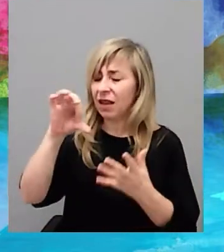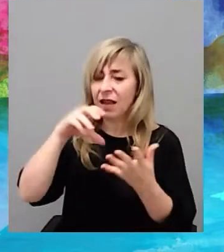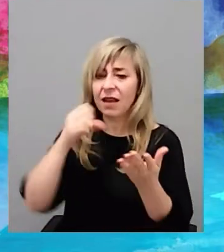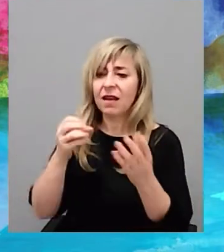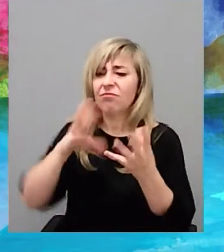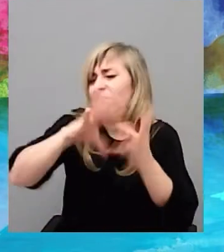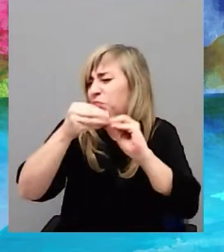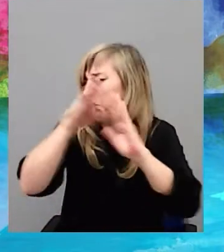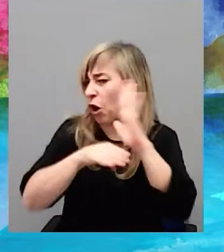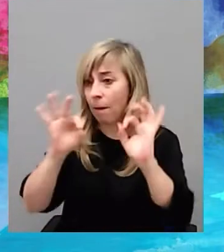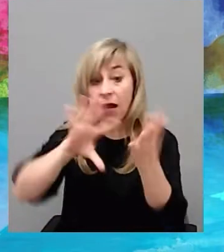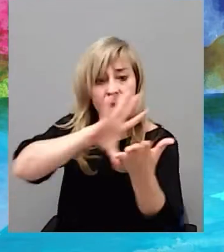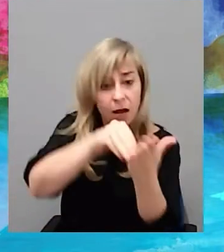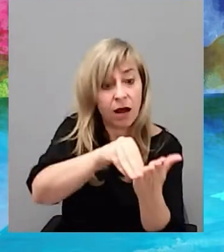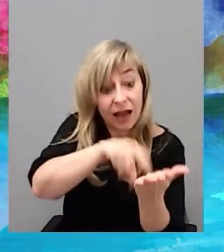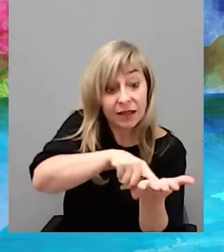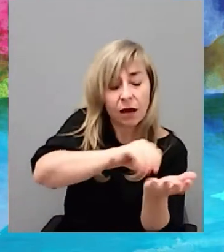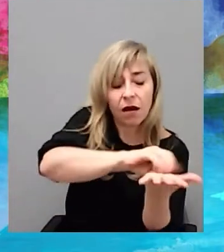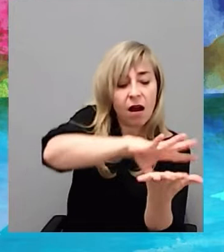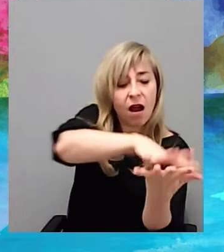extract the information and